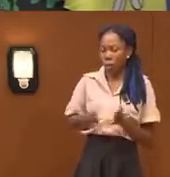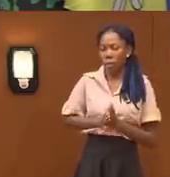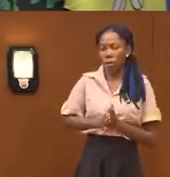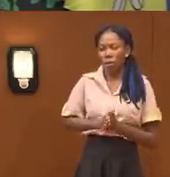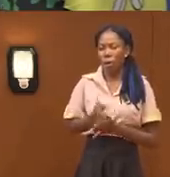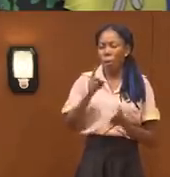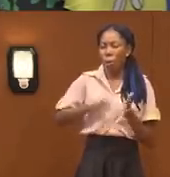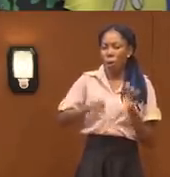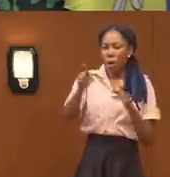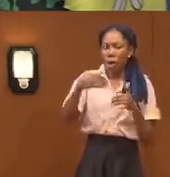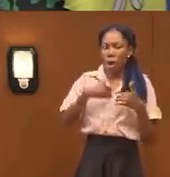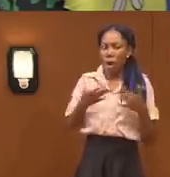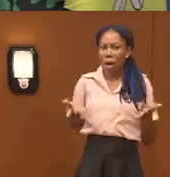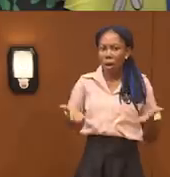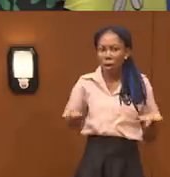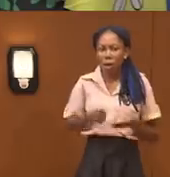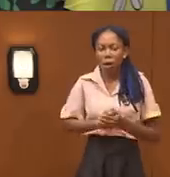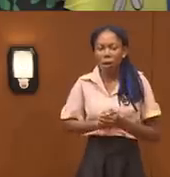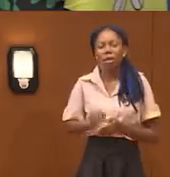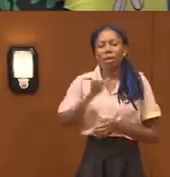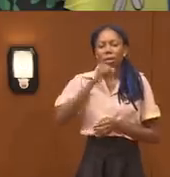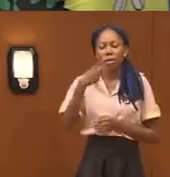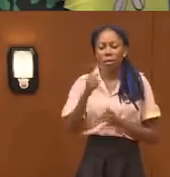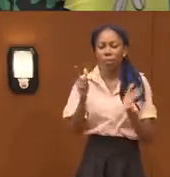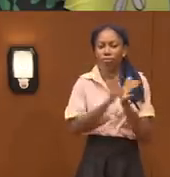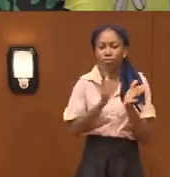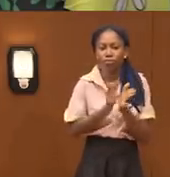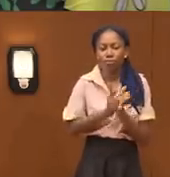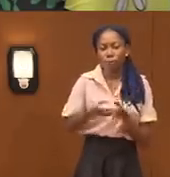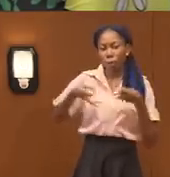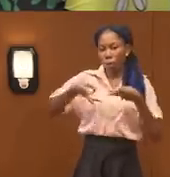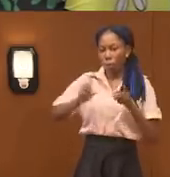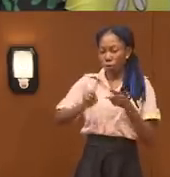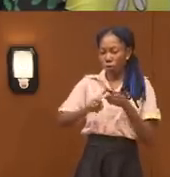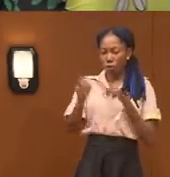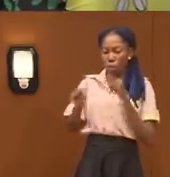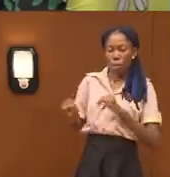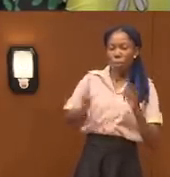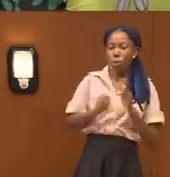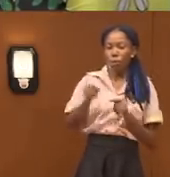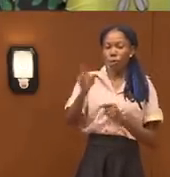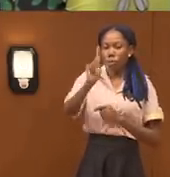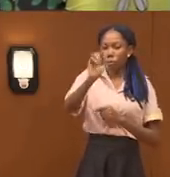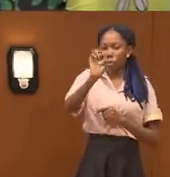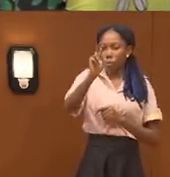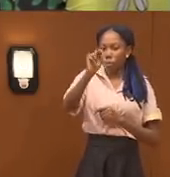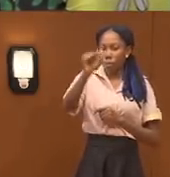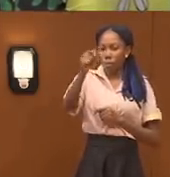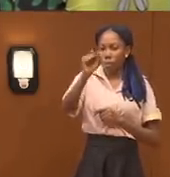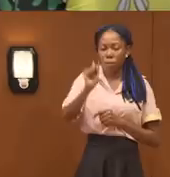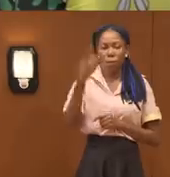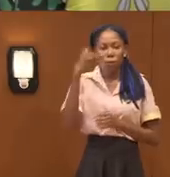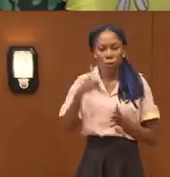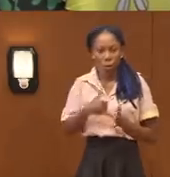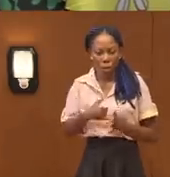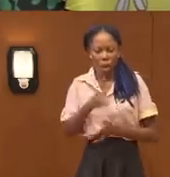done is the legal way to evict a tenant from the house. And even those 3 months, and the other months